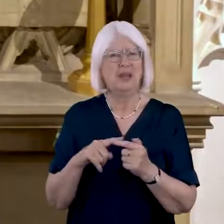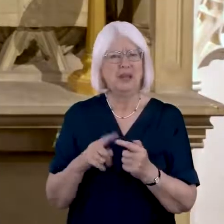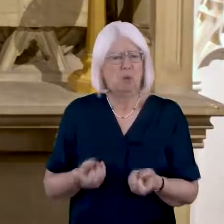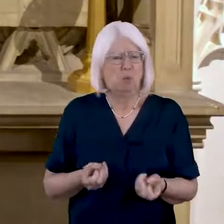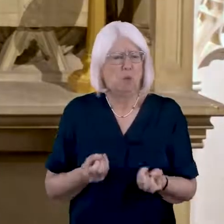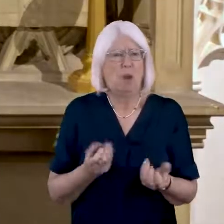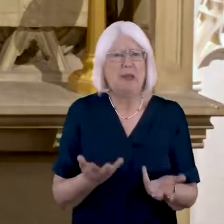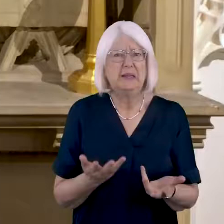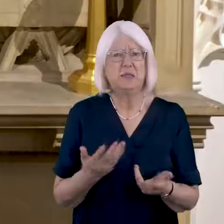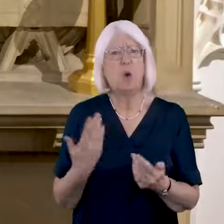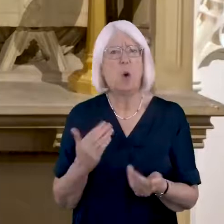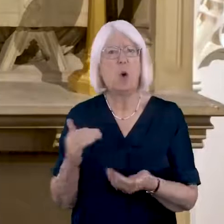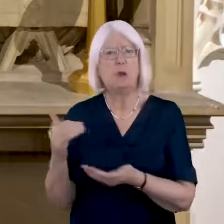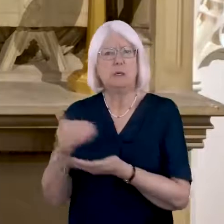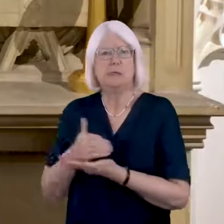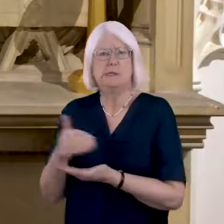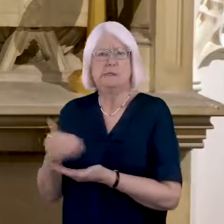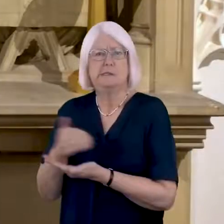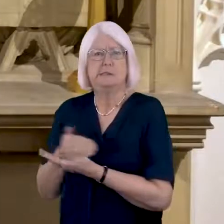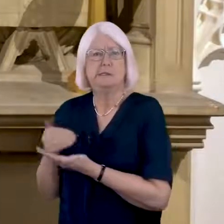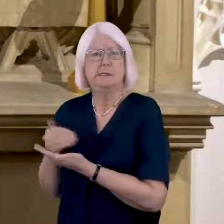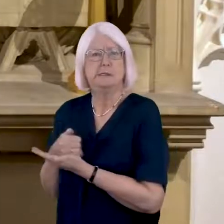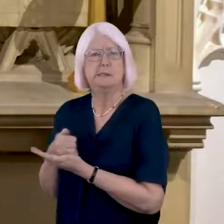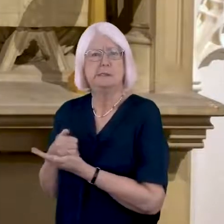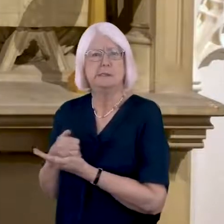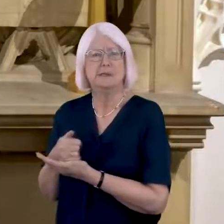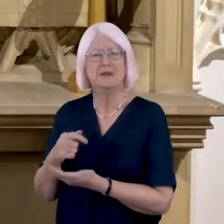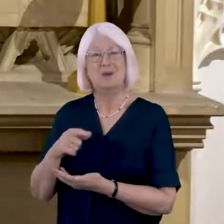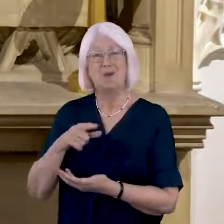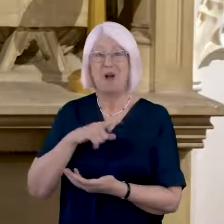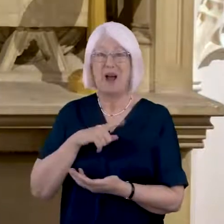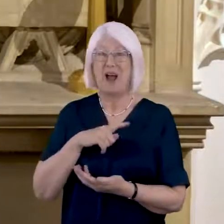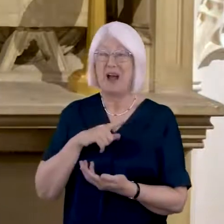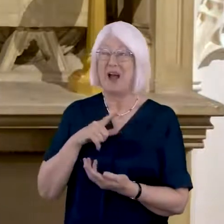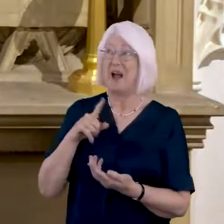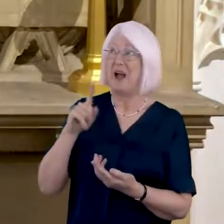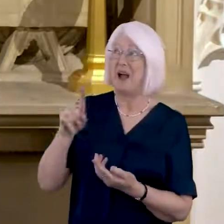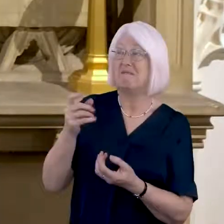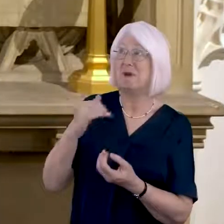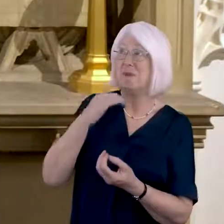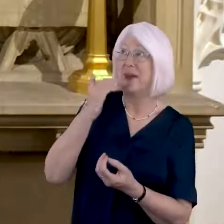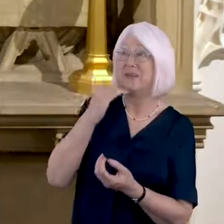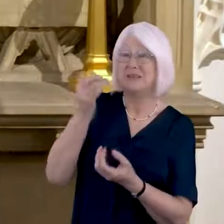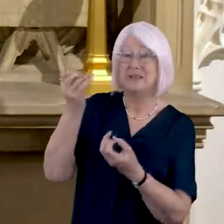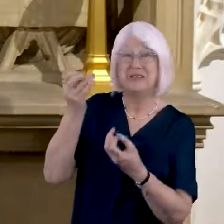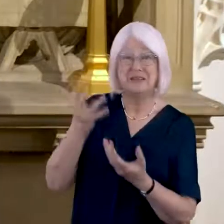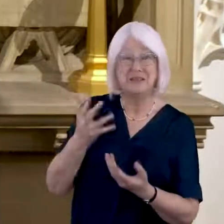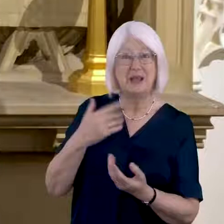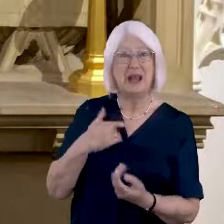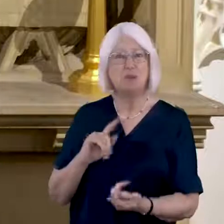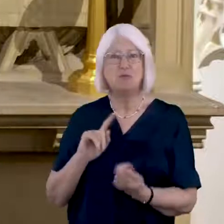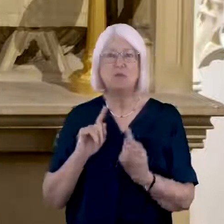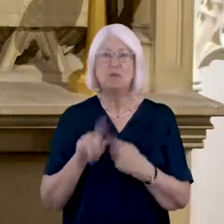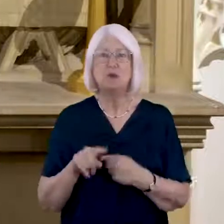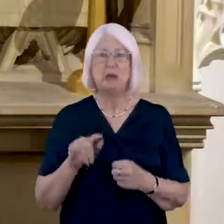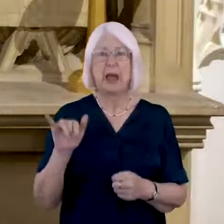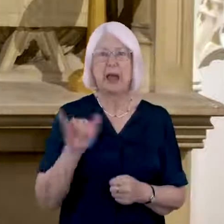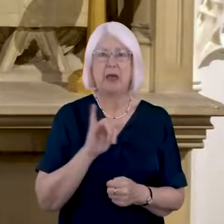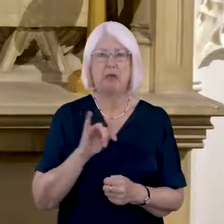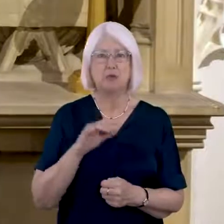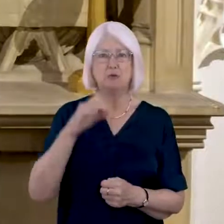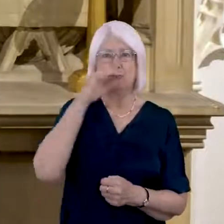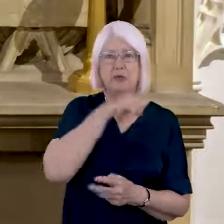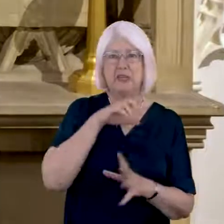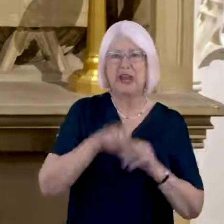to abundance with either greed or envy. The Bible says that in the new creation, the